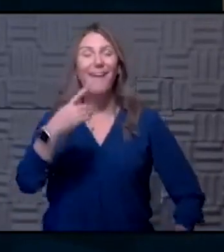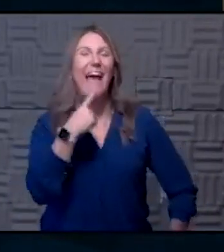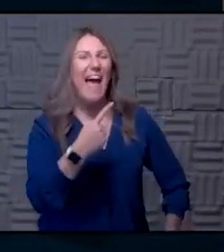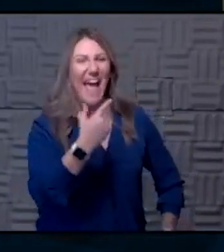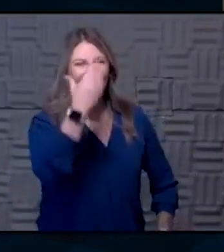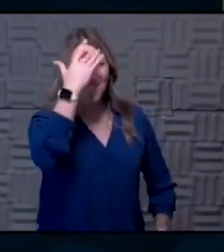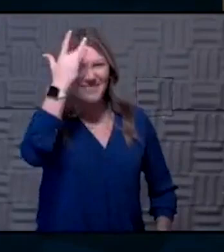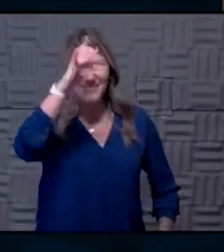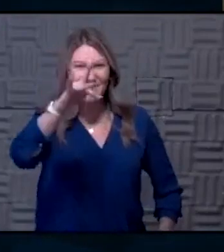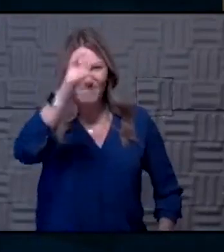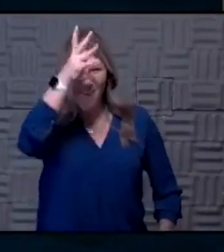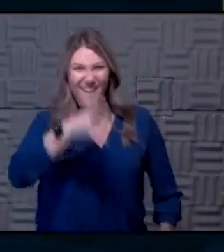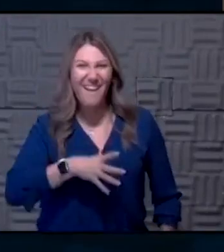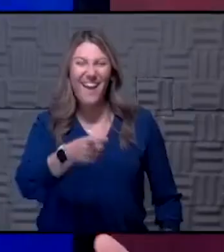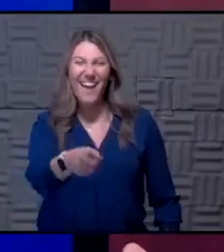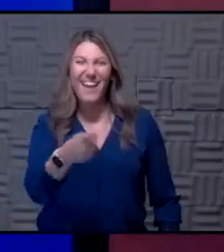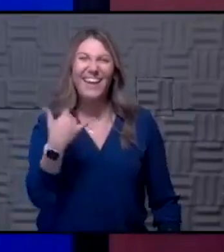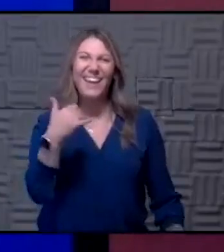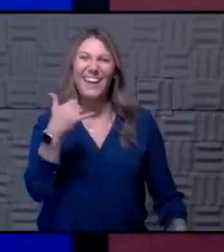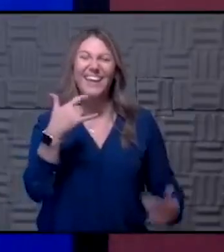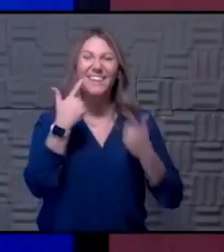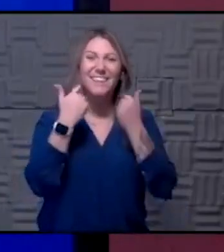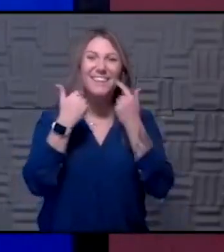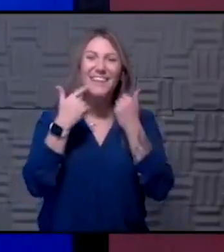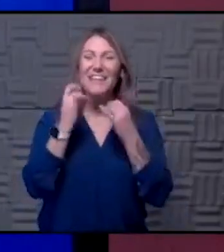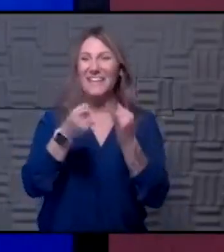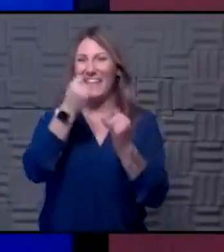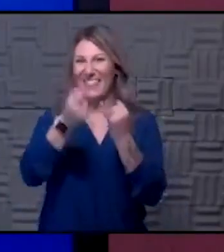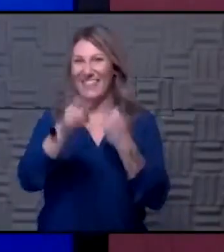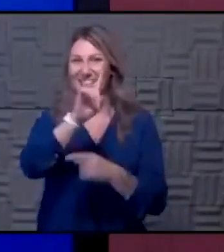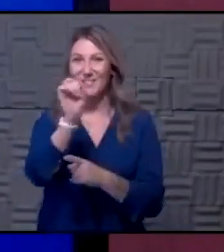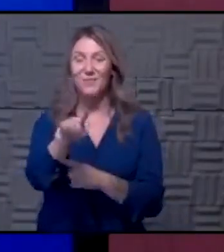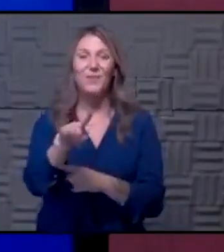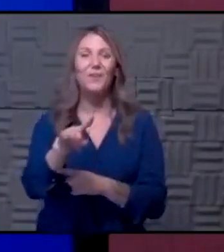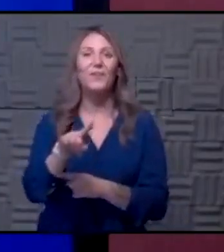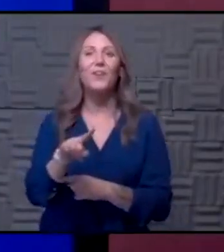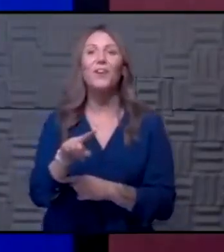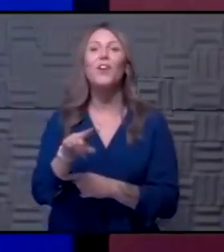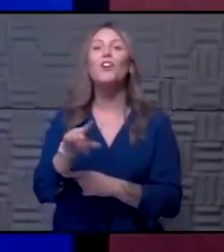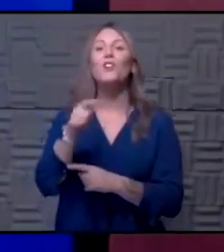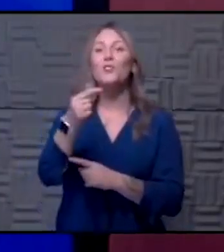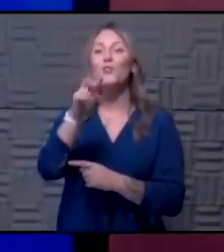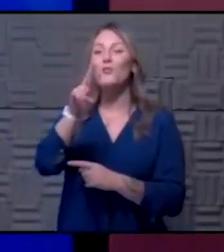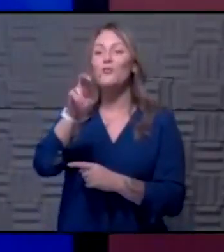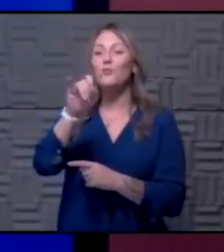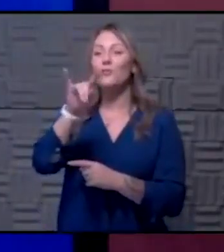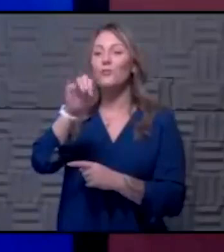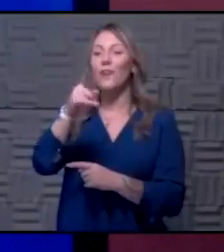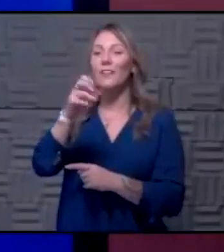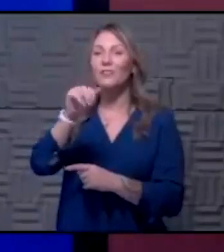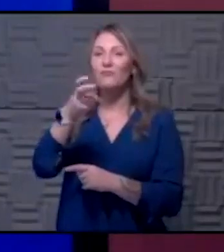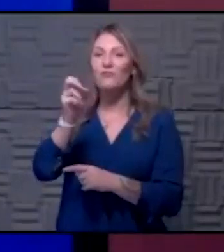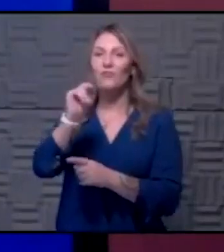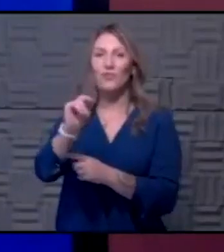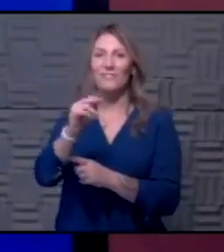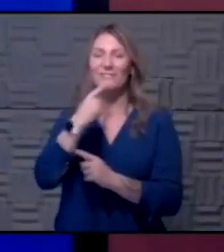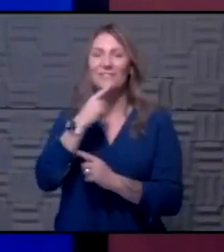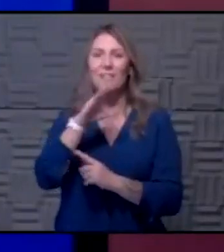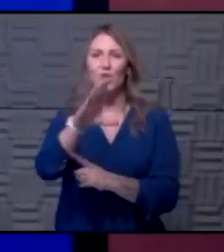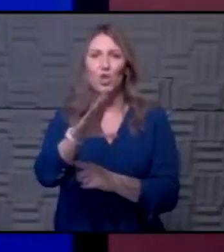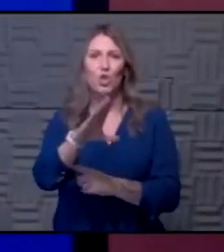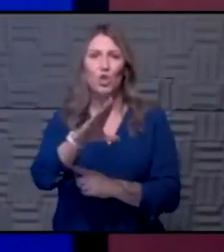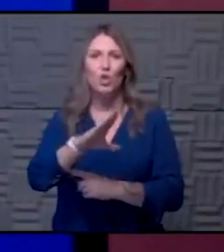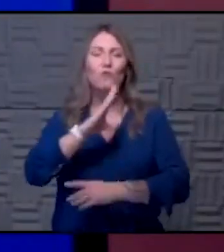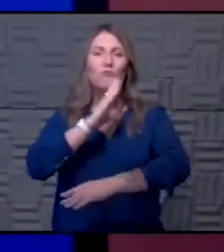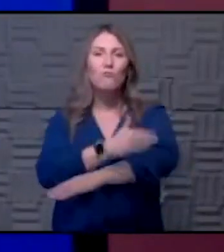guy, right? I knew he was a smart guy. Okay, we're going to give the last question to Gretchen, who says her daughter's school